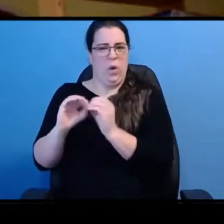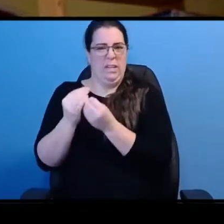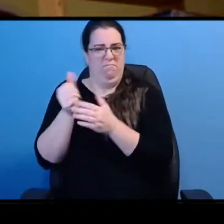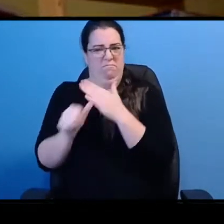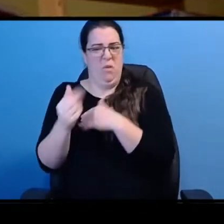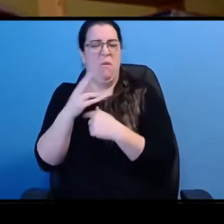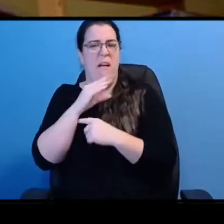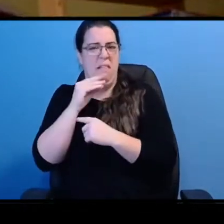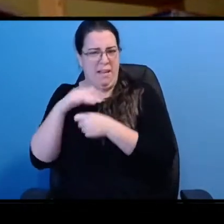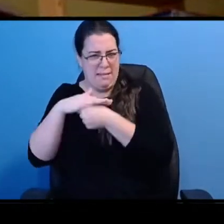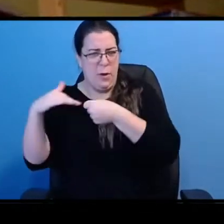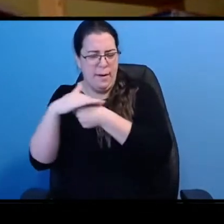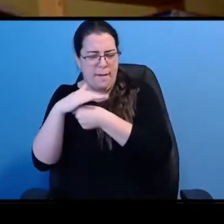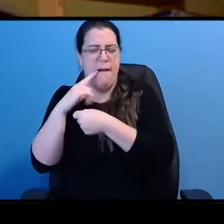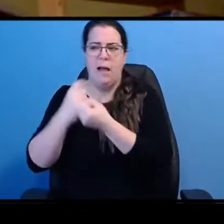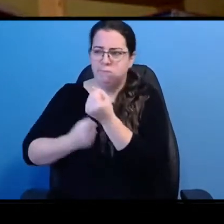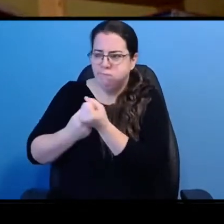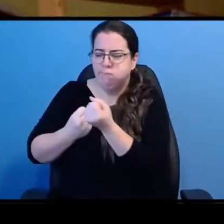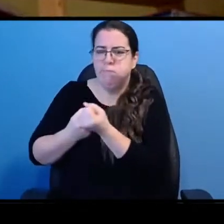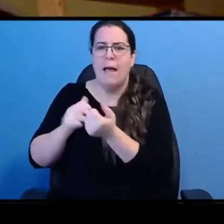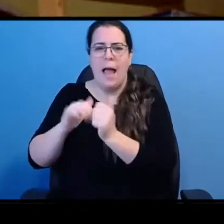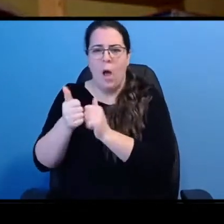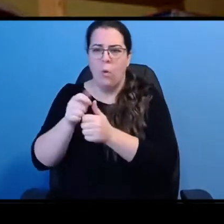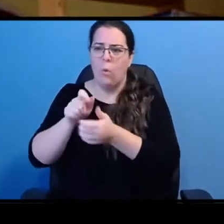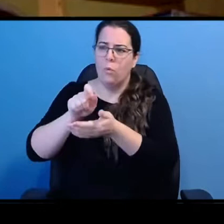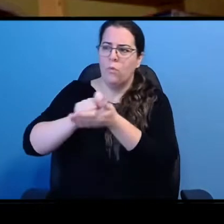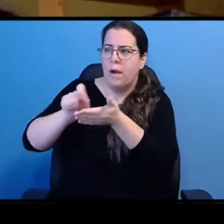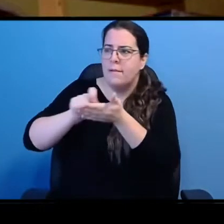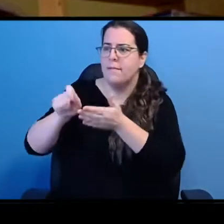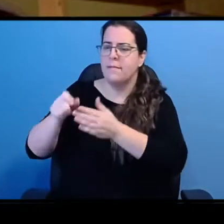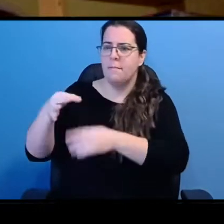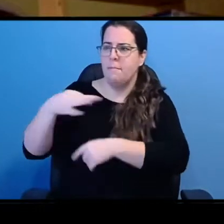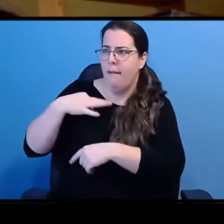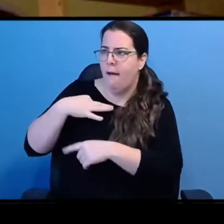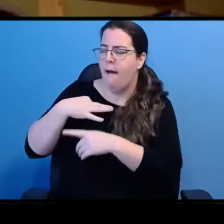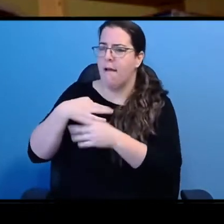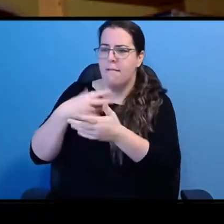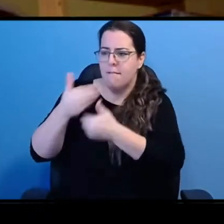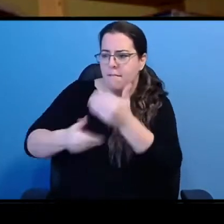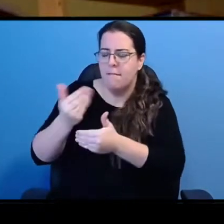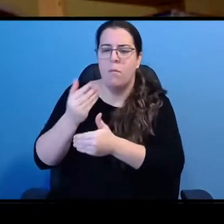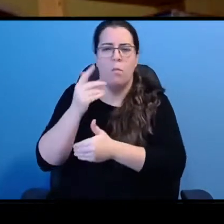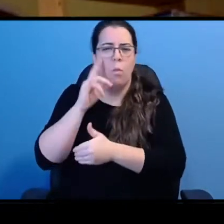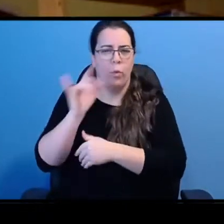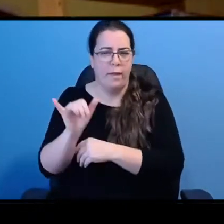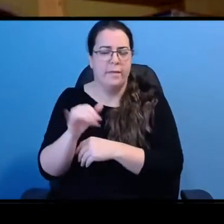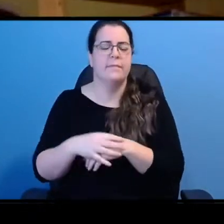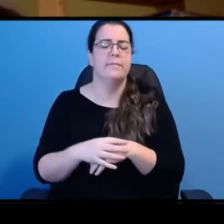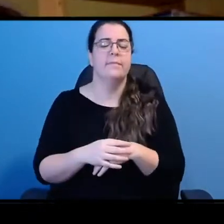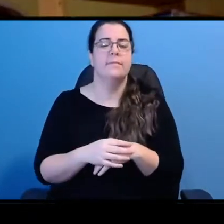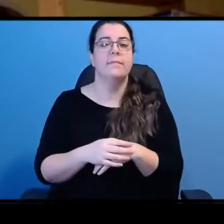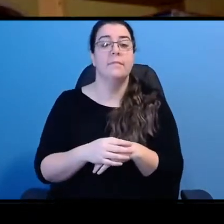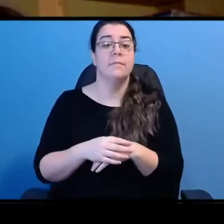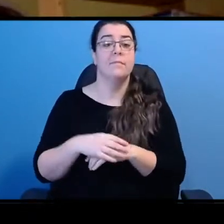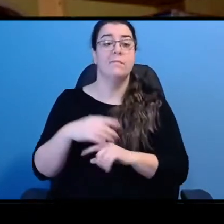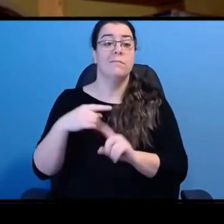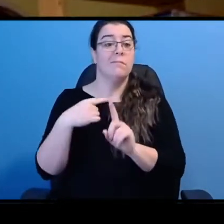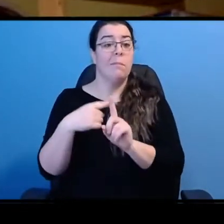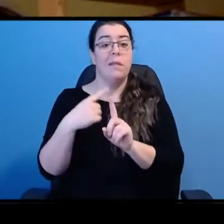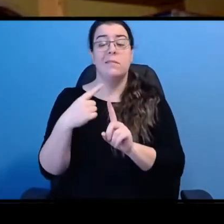and with writers and authors. I've also worked with a few individual authors in terms of prepping and tidying up their